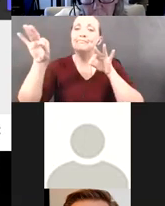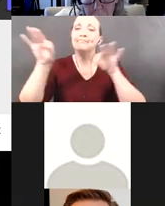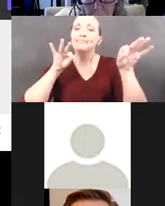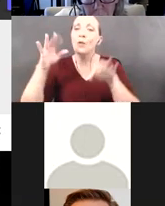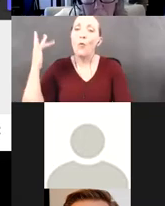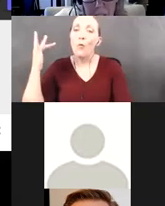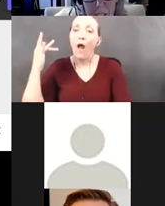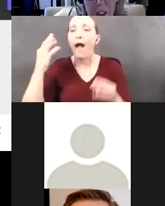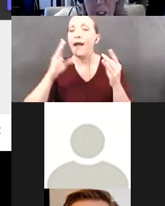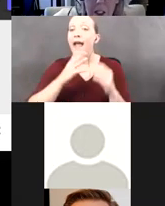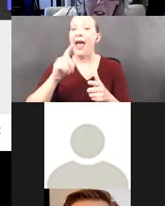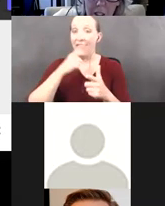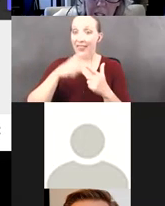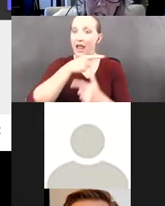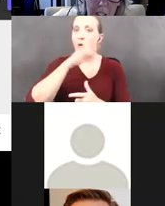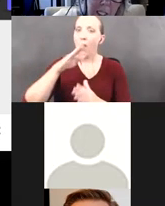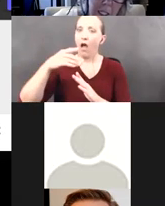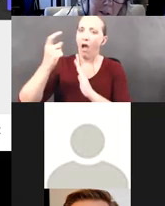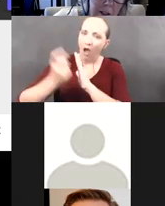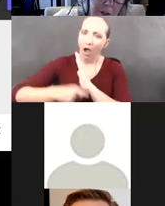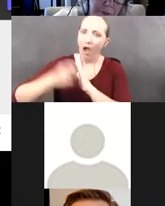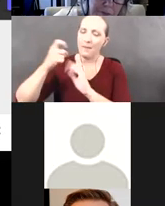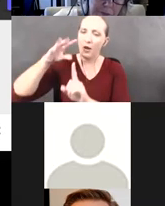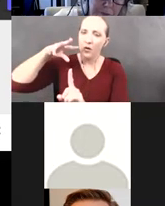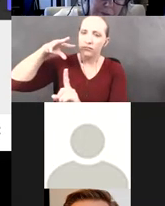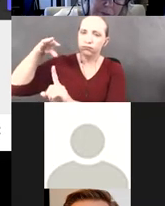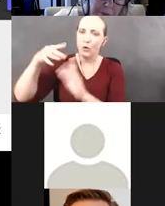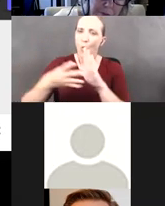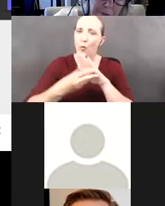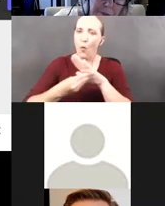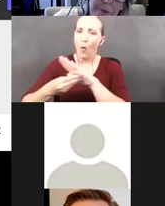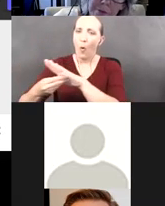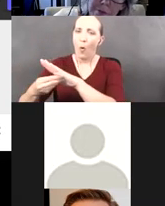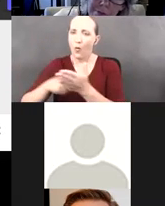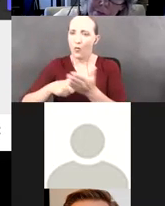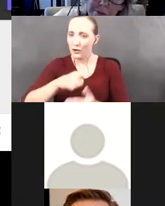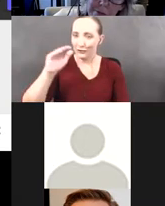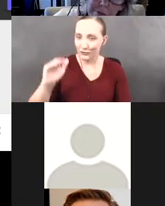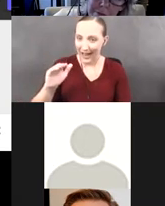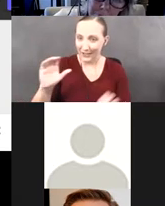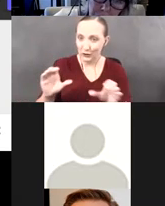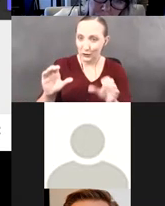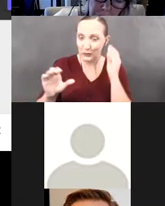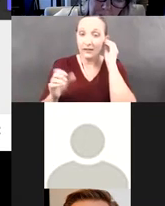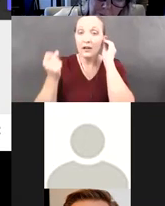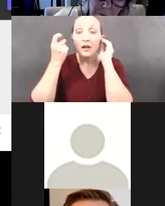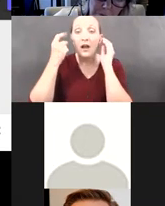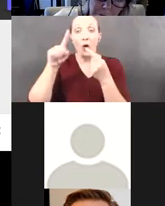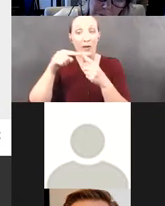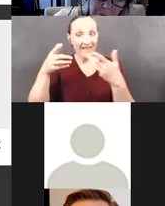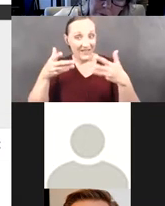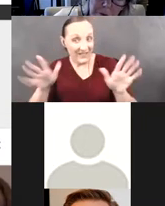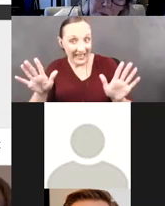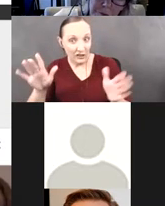will automatically razonamiento. begin Esto recording what your automáticamente child is empieza doing. a grabar lo que When su your hijo está child is haciendo. finished, Cuando su hijo click termine,